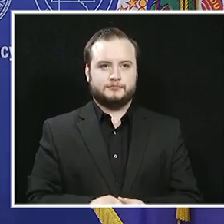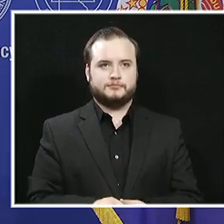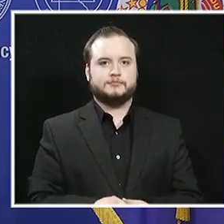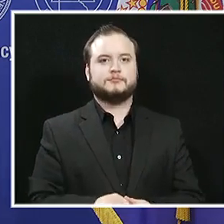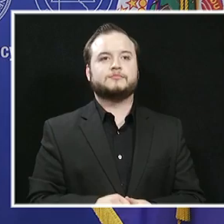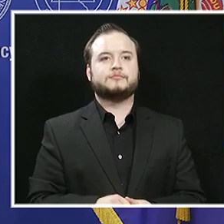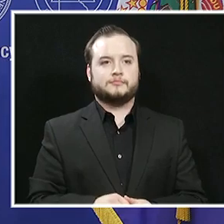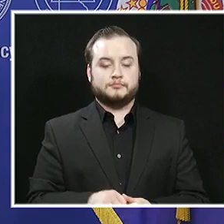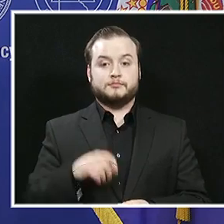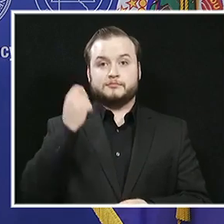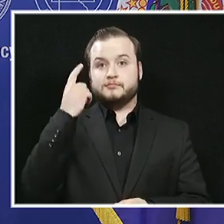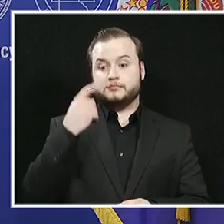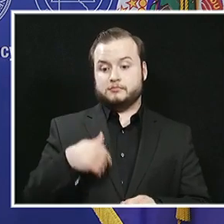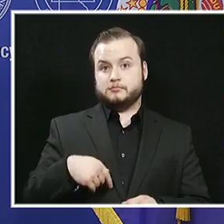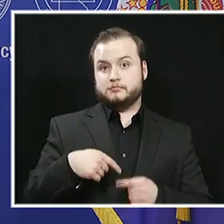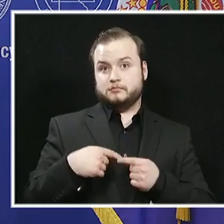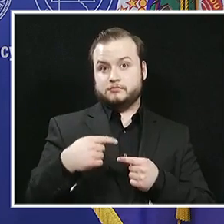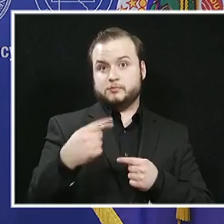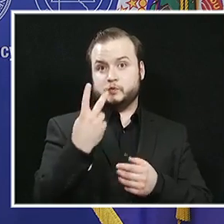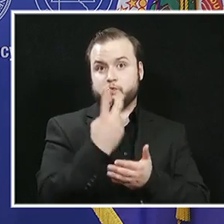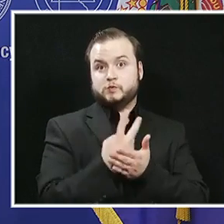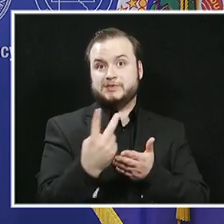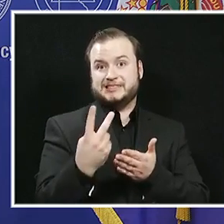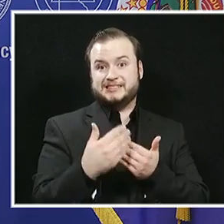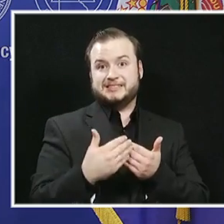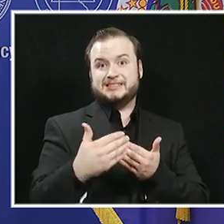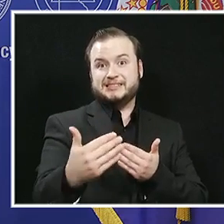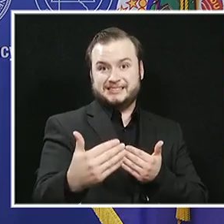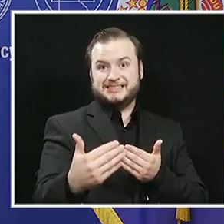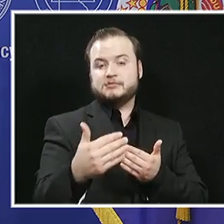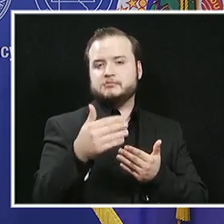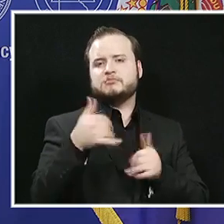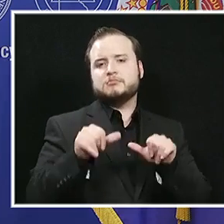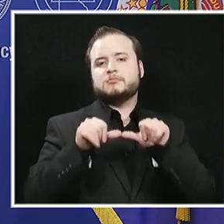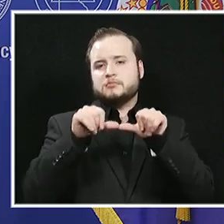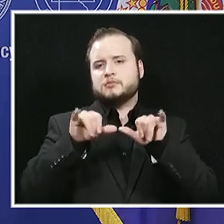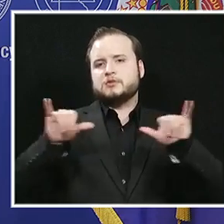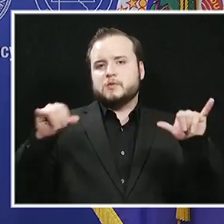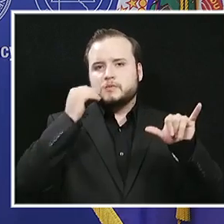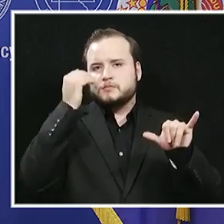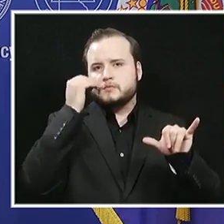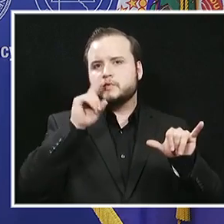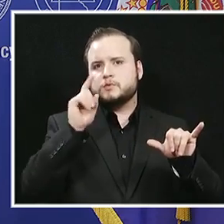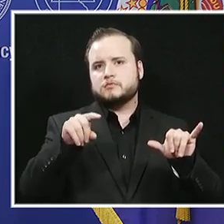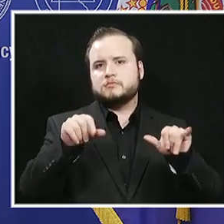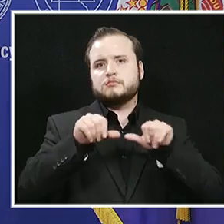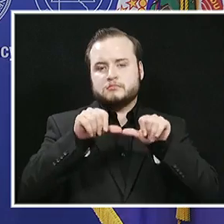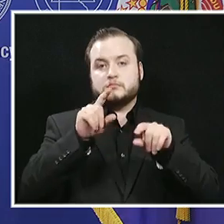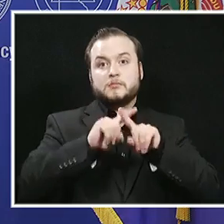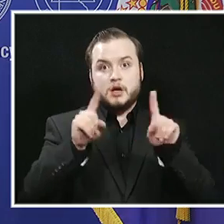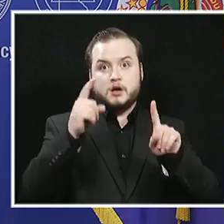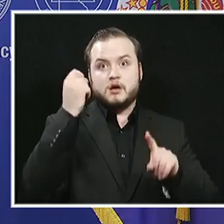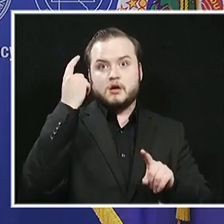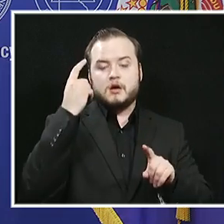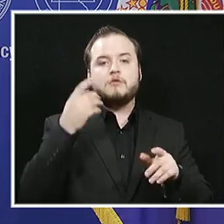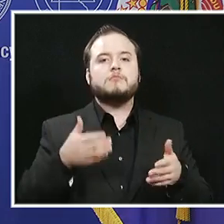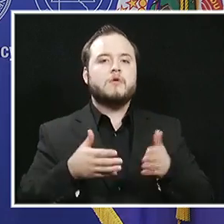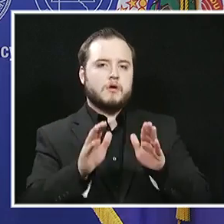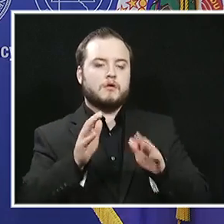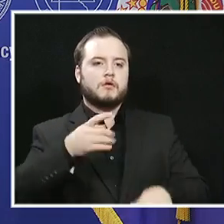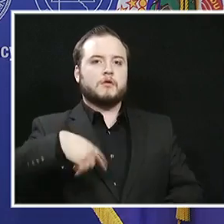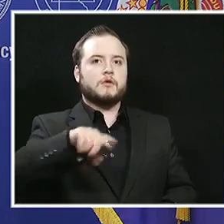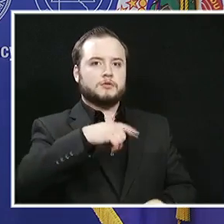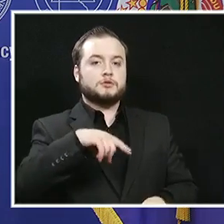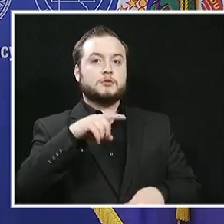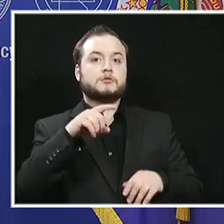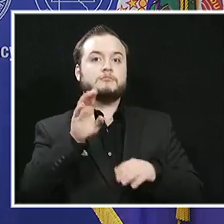all customer-facing retail establishments in Minnesota to open up outdoor, curbside, pickup, and delivery. So